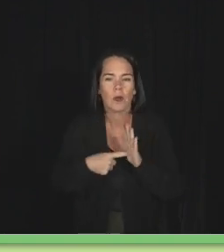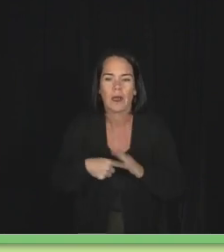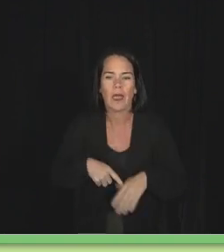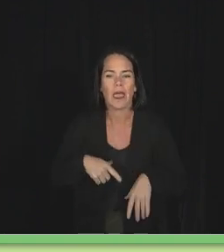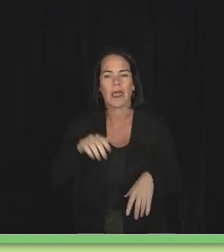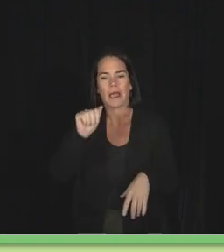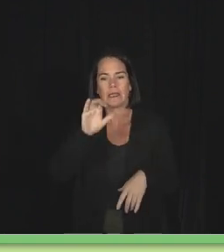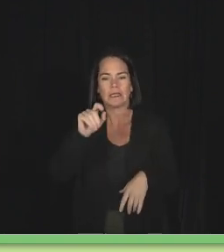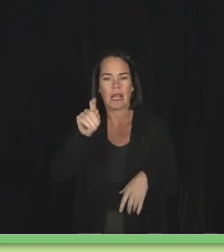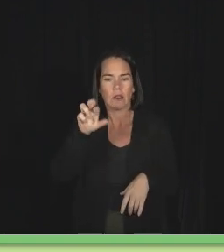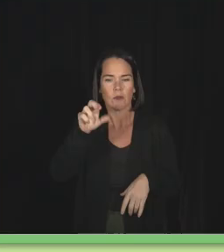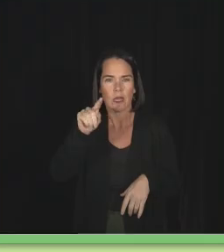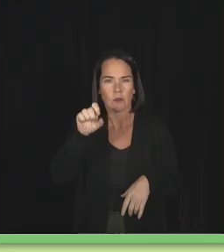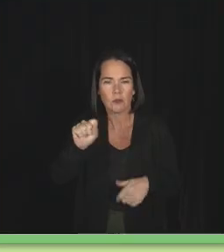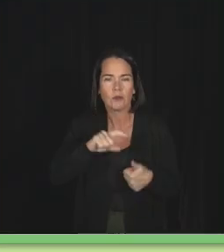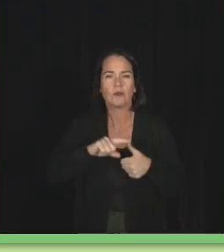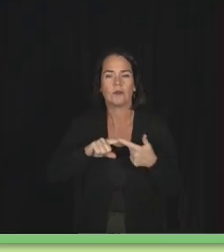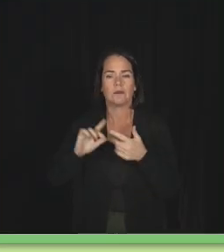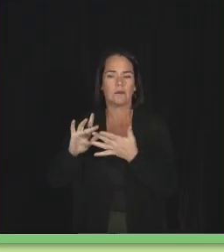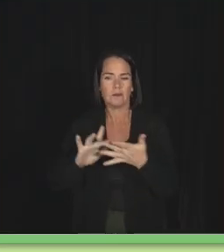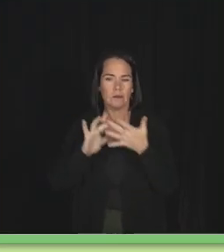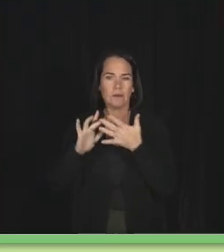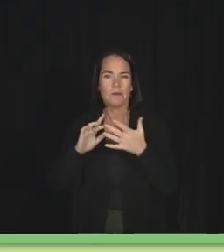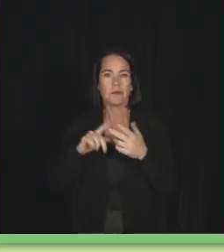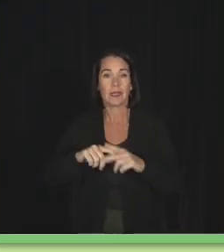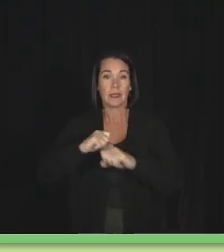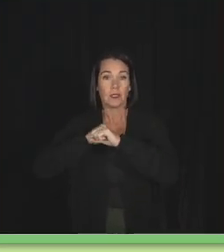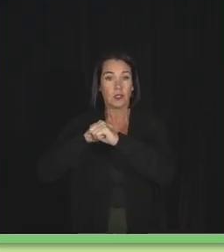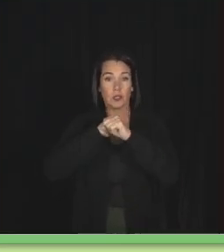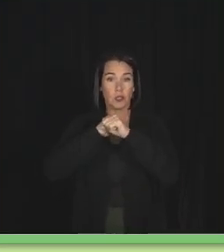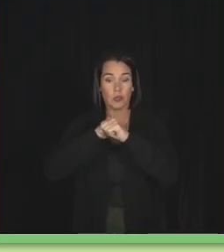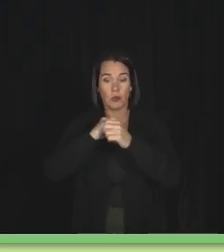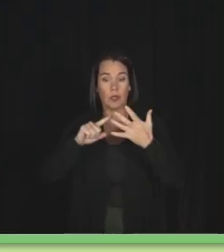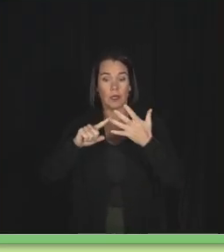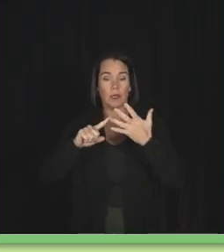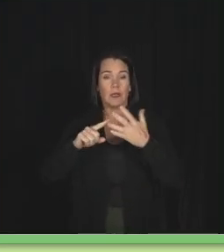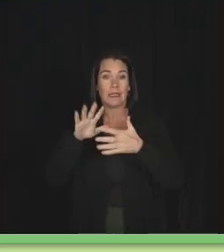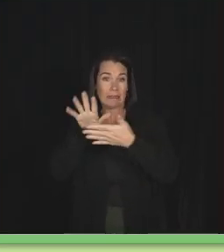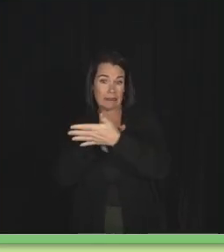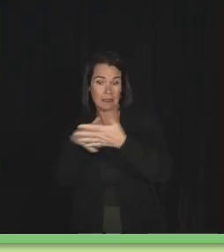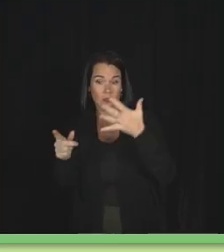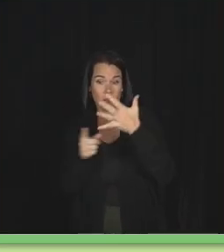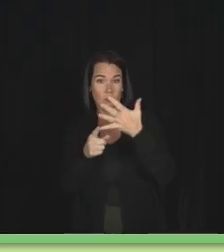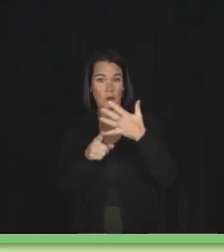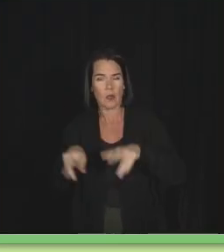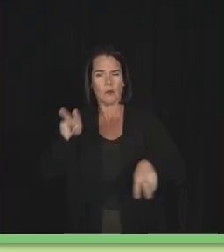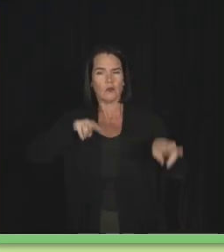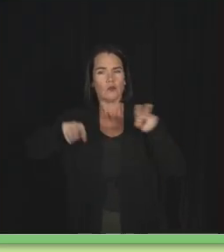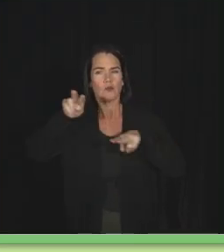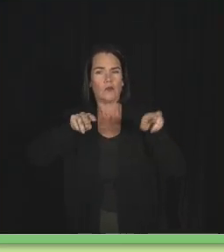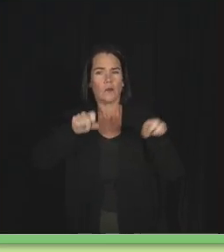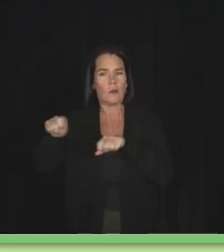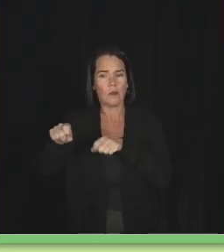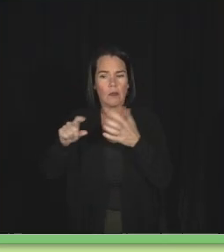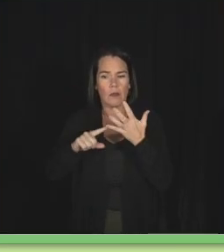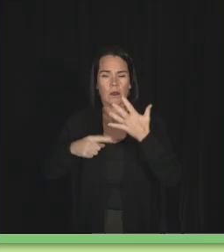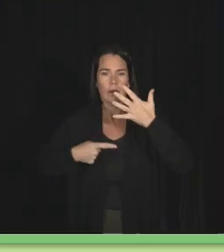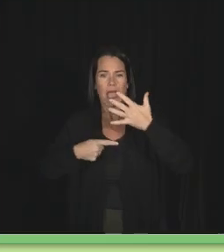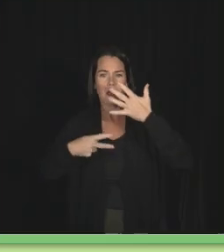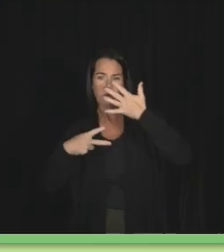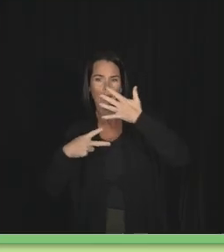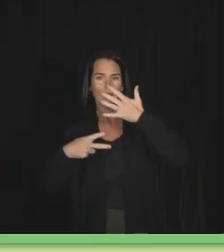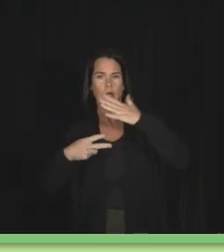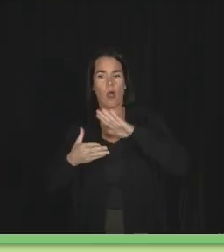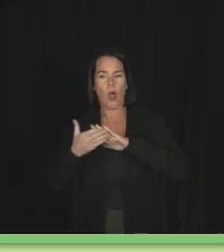accelerators, networking, security, scheduling, observability, and operators, we can call